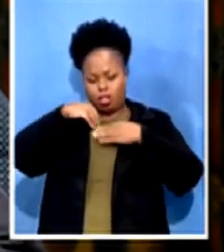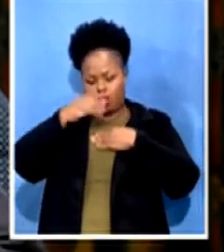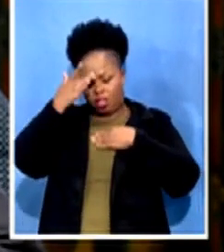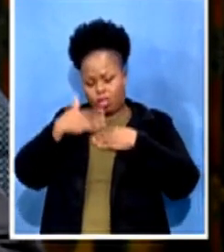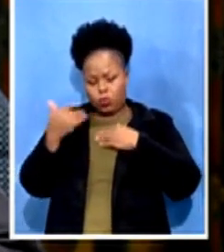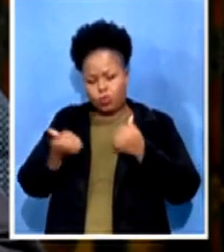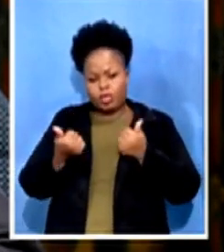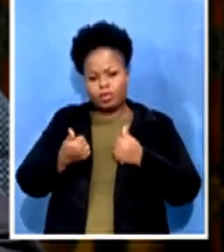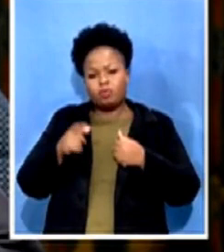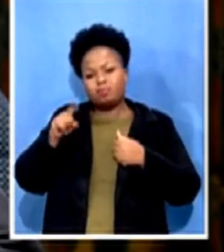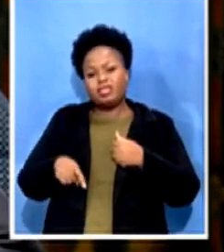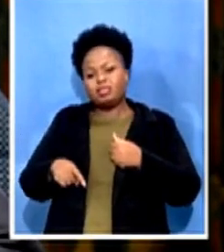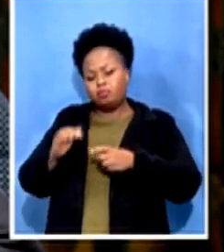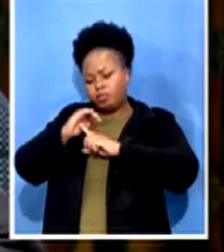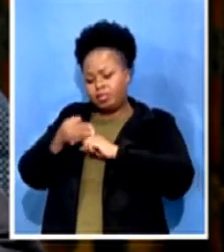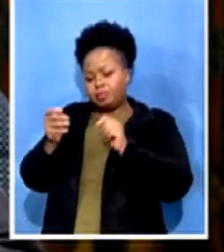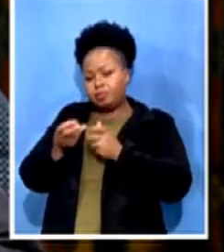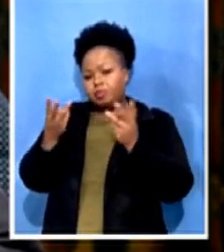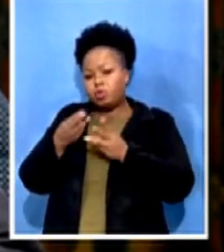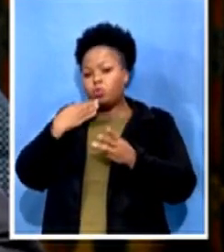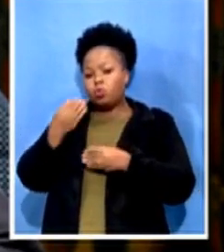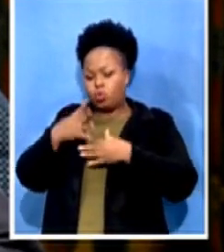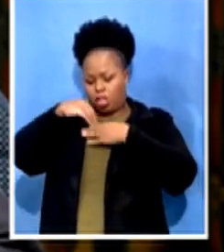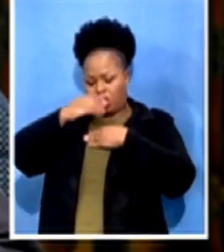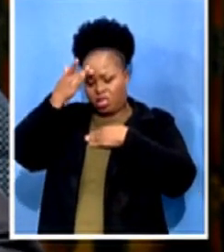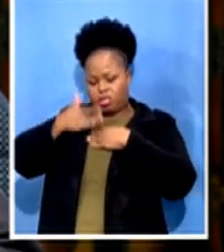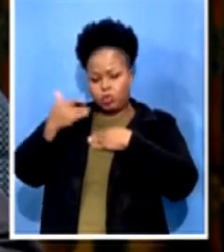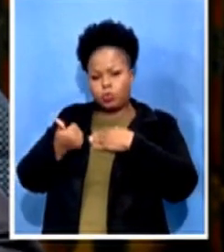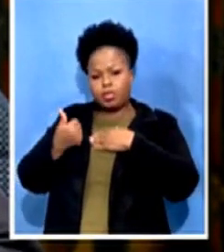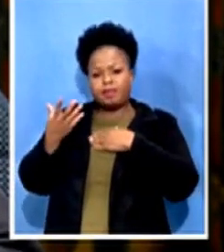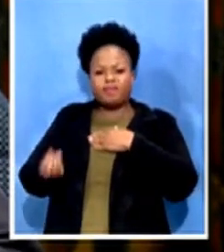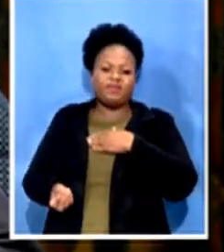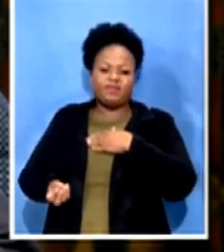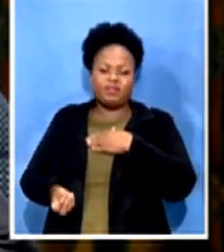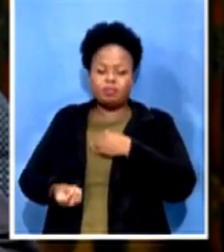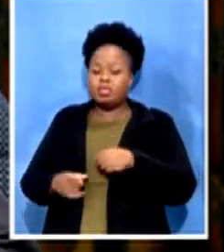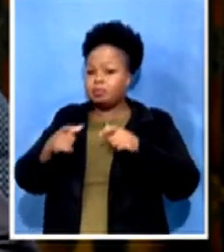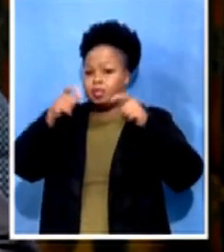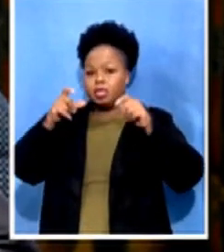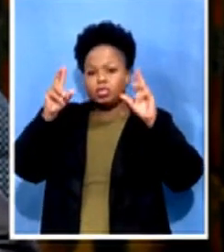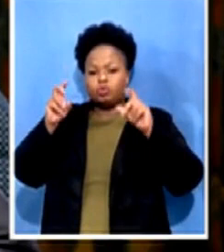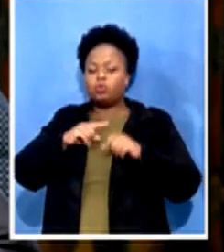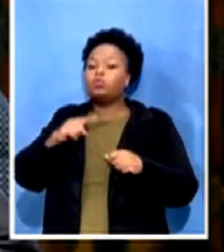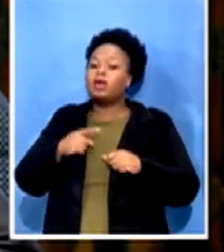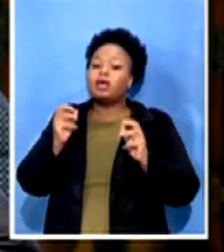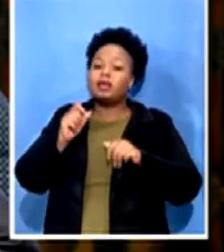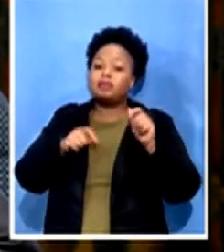diseases. It's a big issue. Everywhere, this is where we're losing people. People have got other